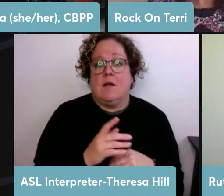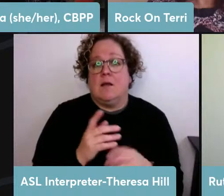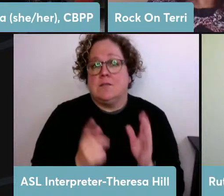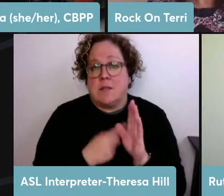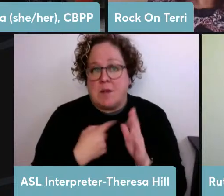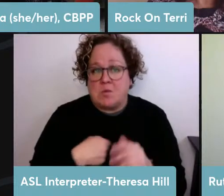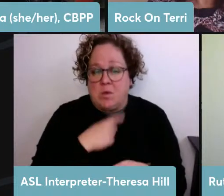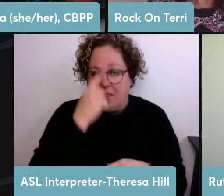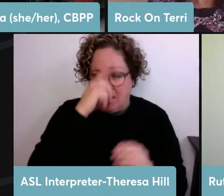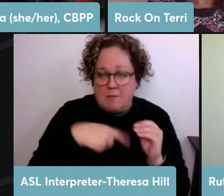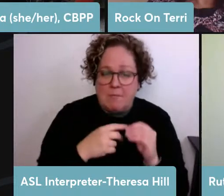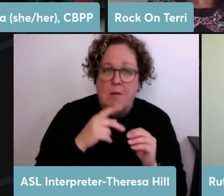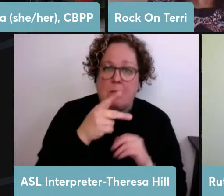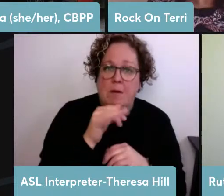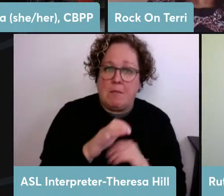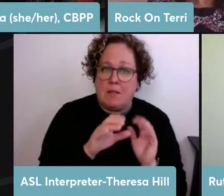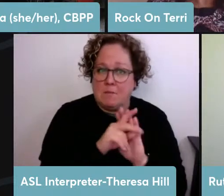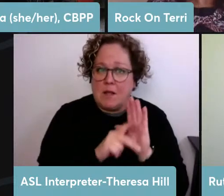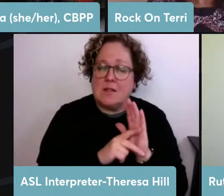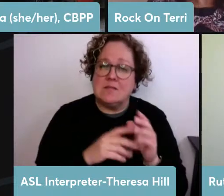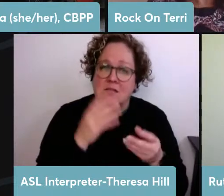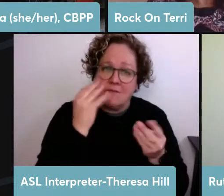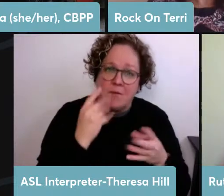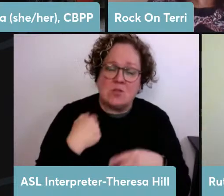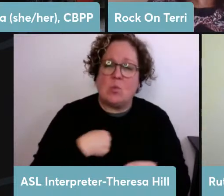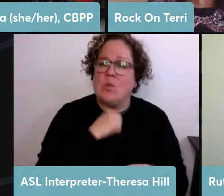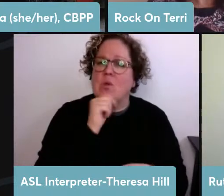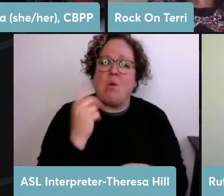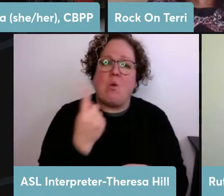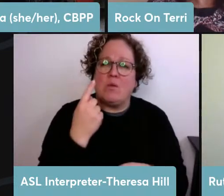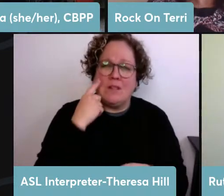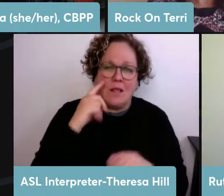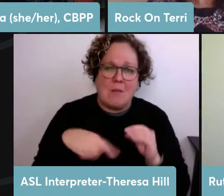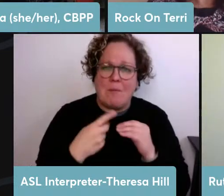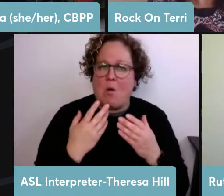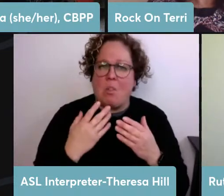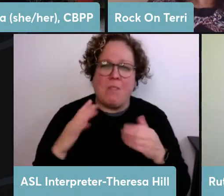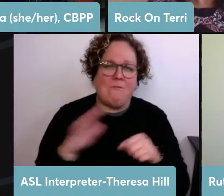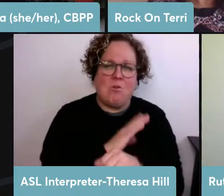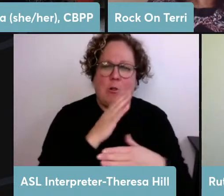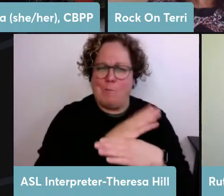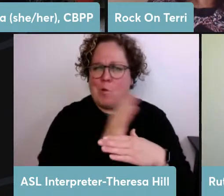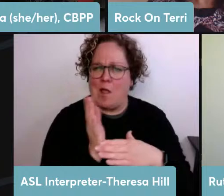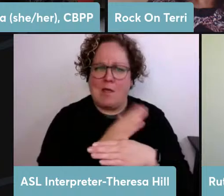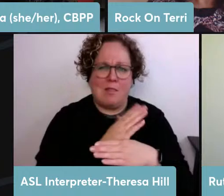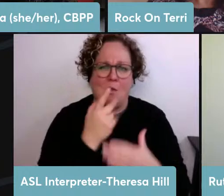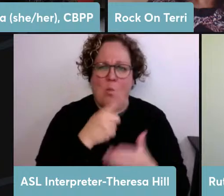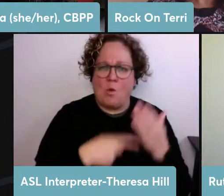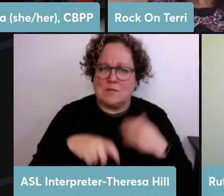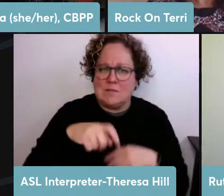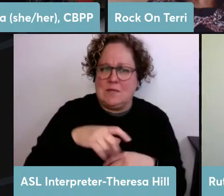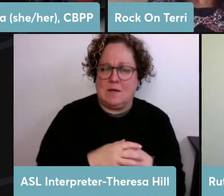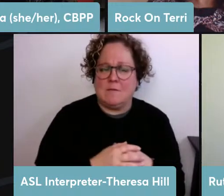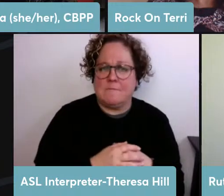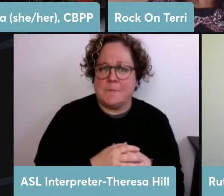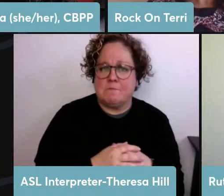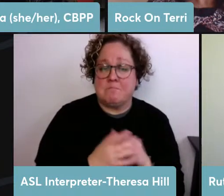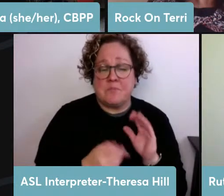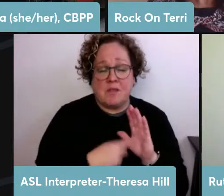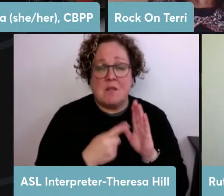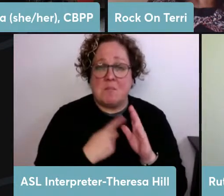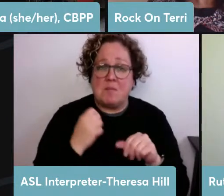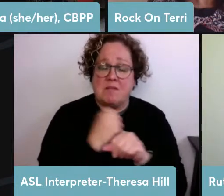policy implementation, we don't always think about the full breadth of what is needed. It's not just, and it is sometimes a